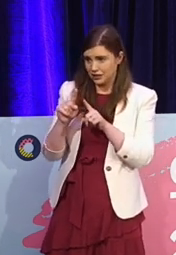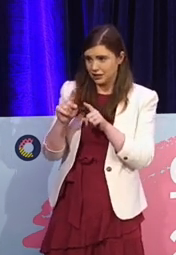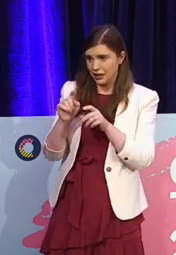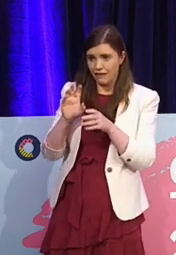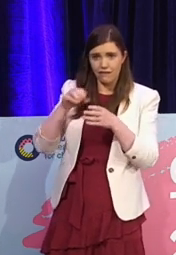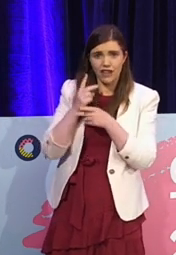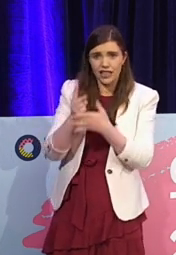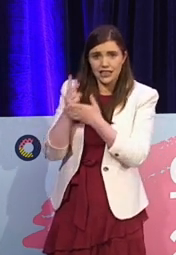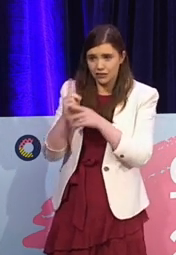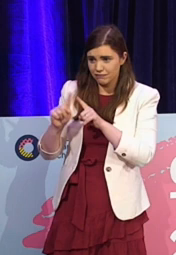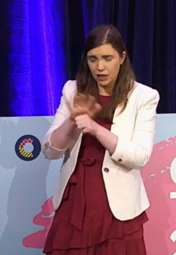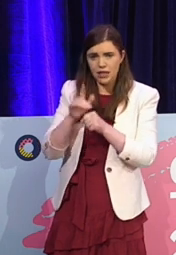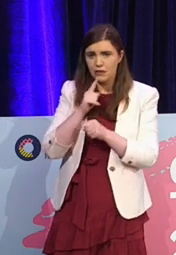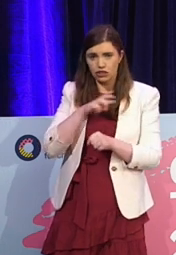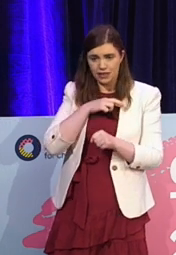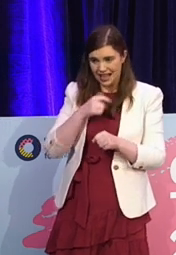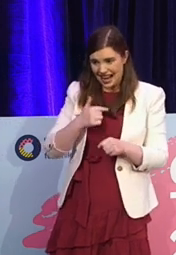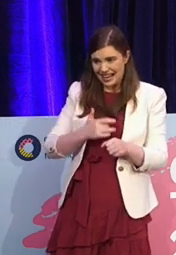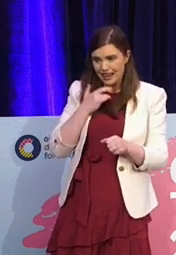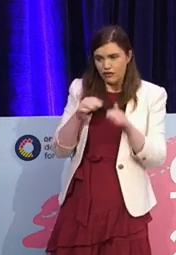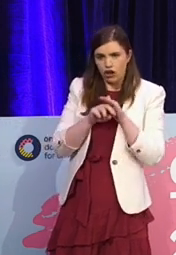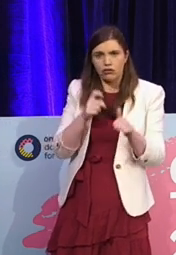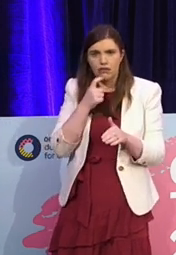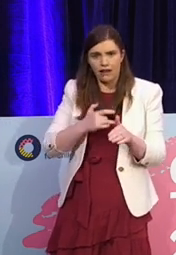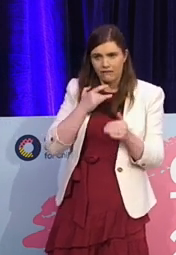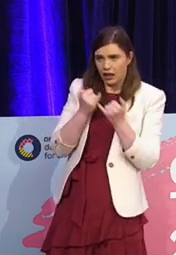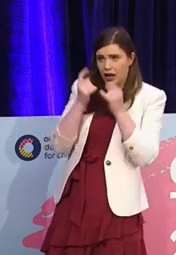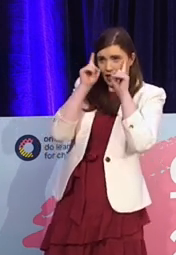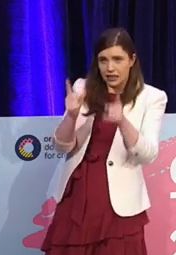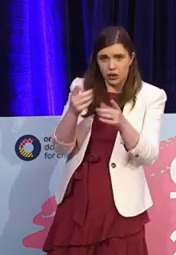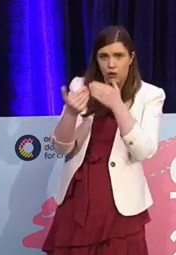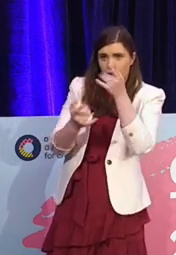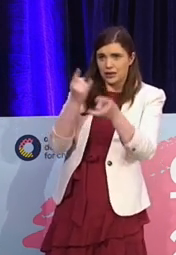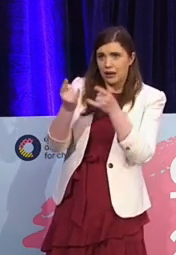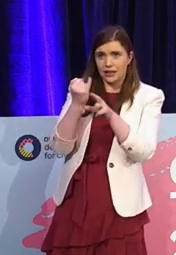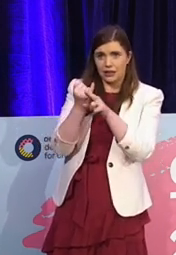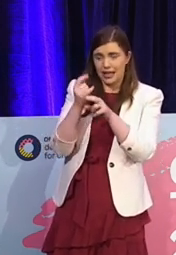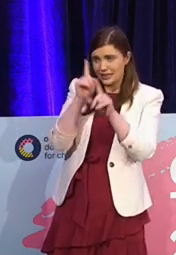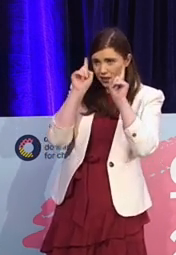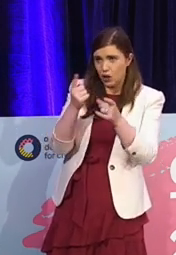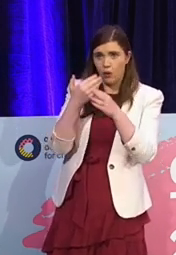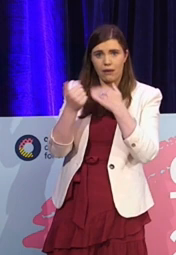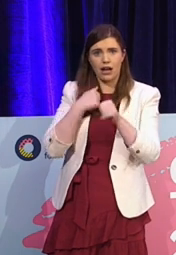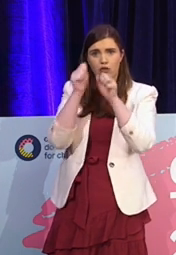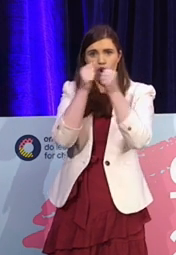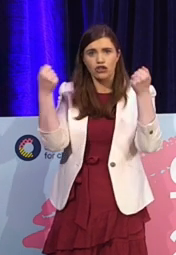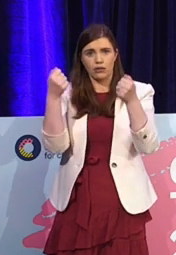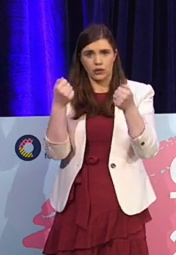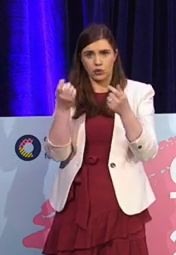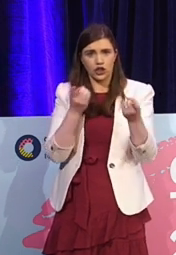rock because I didn't know about the huge global damage that my wardrobe caused. I went back into class the next